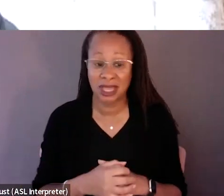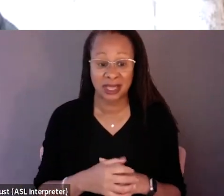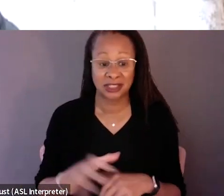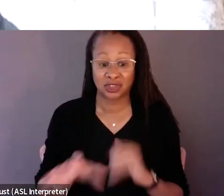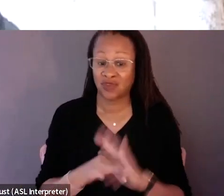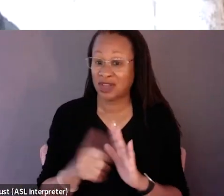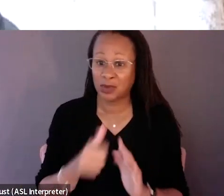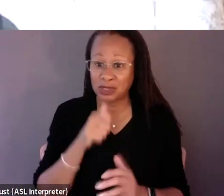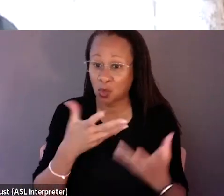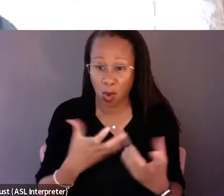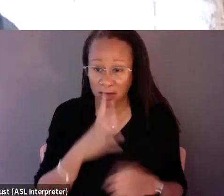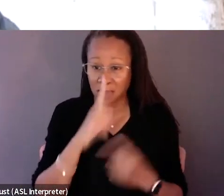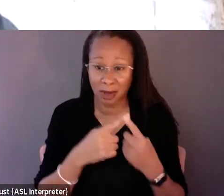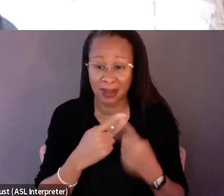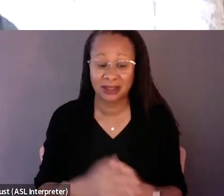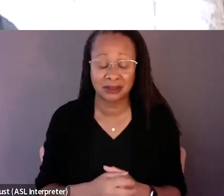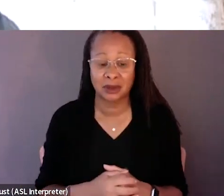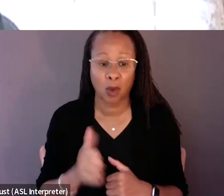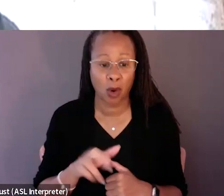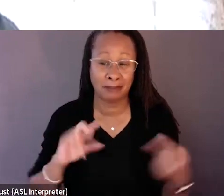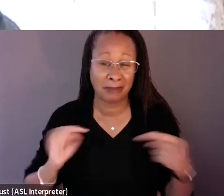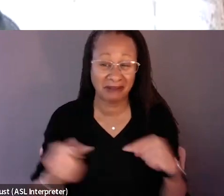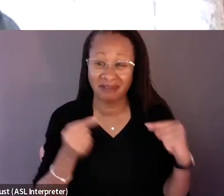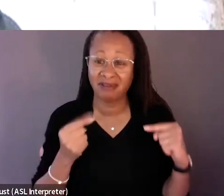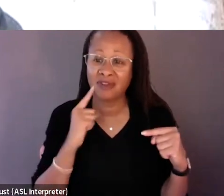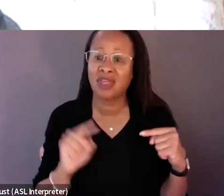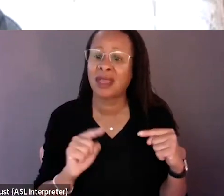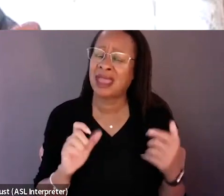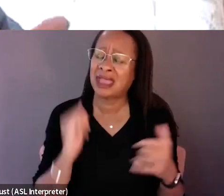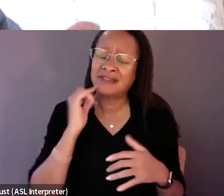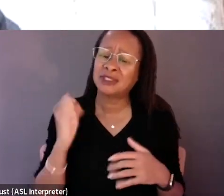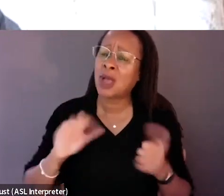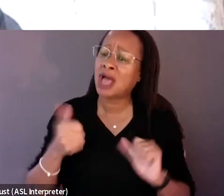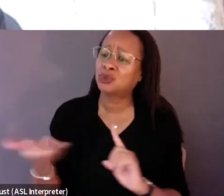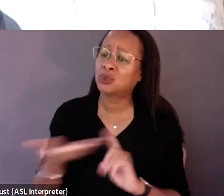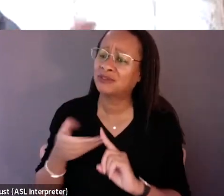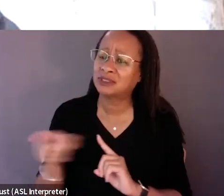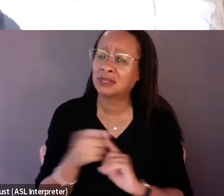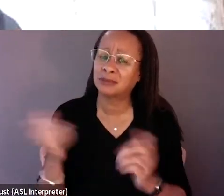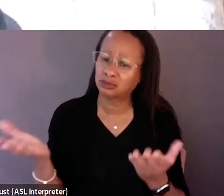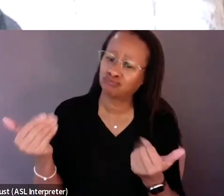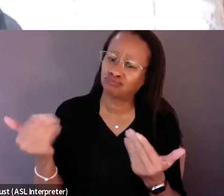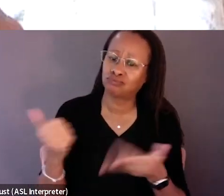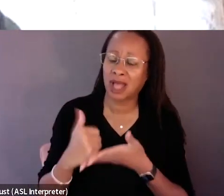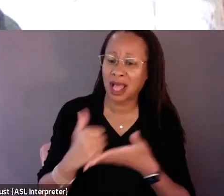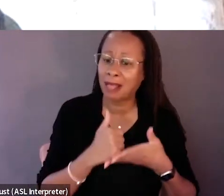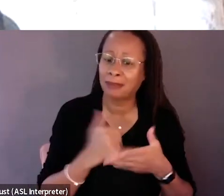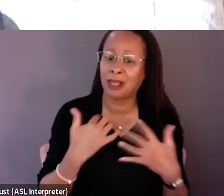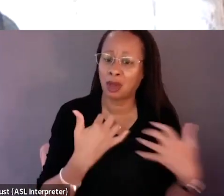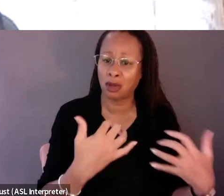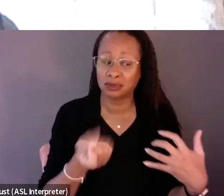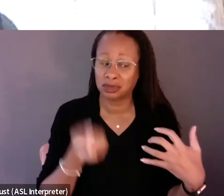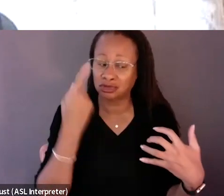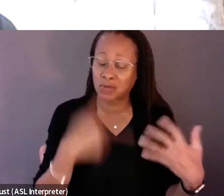it, or that it might have been painful for them? And if so, how did you convince them that that helping the audience